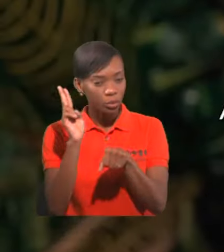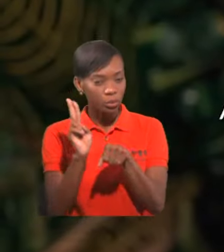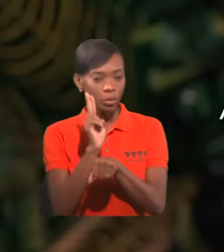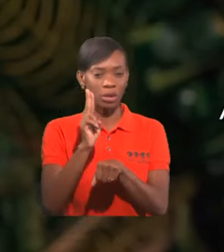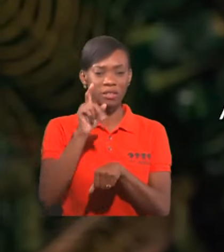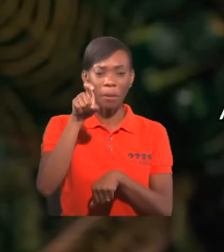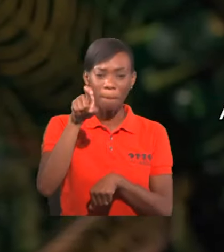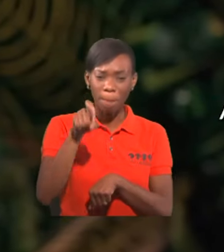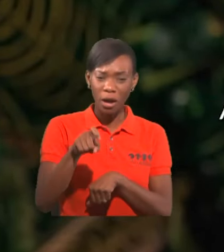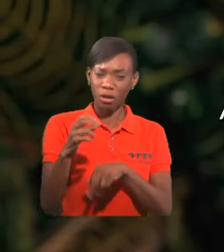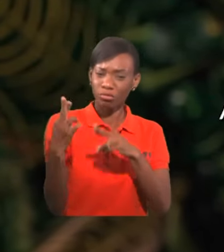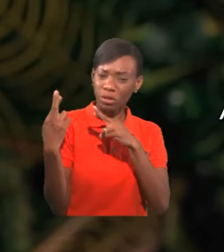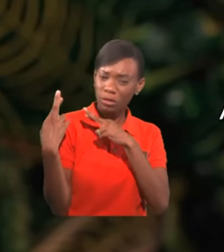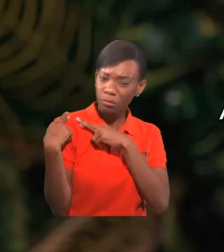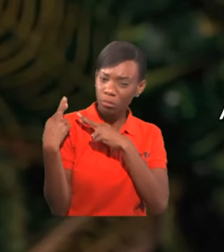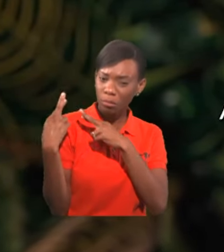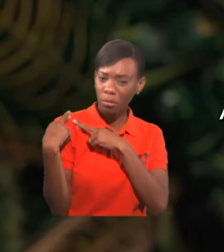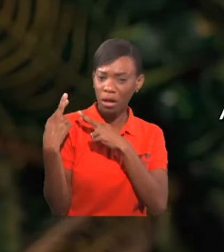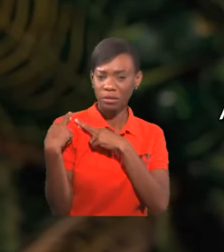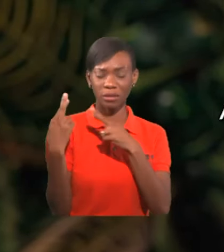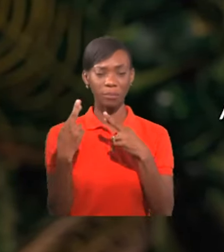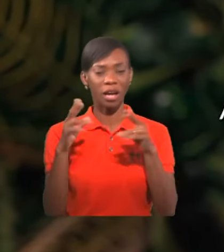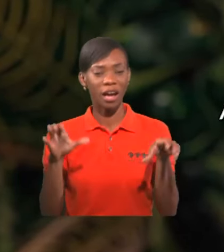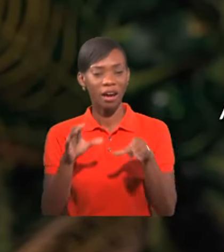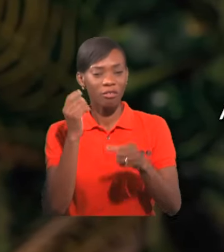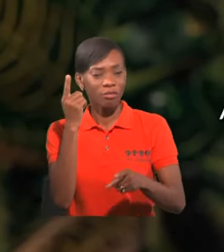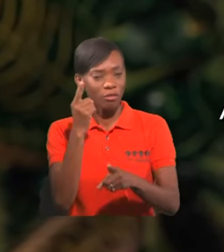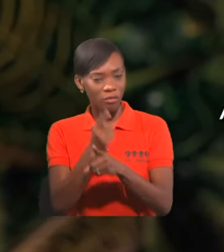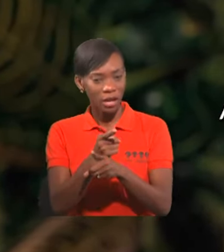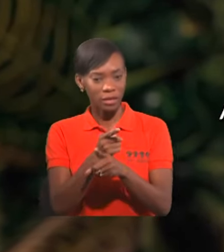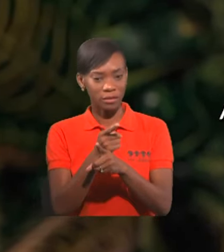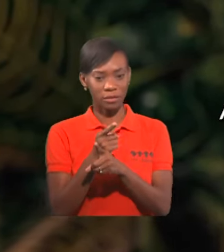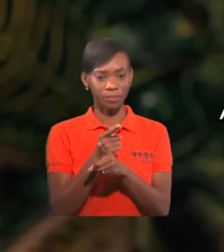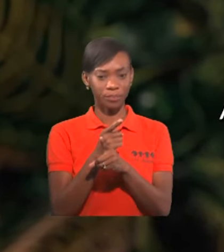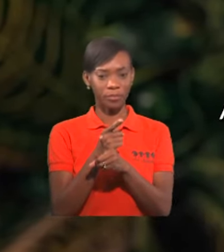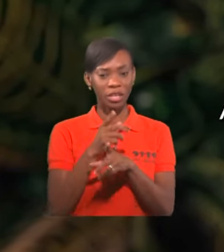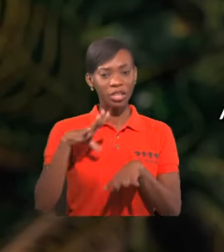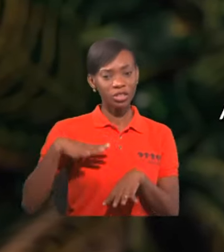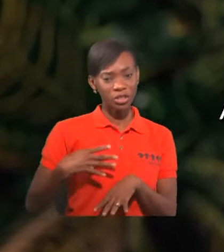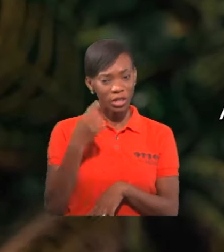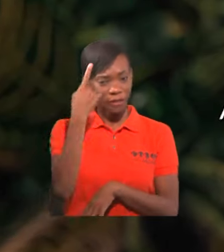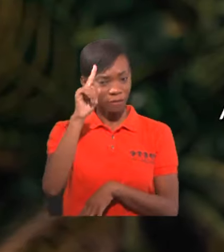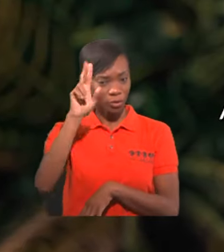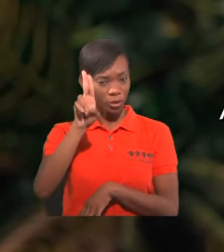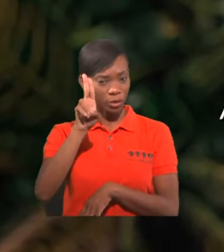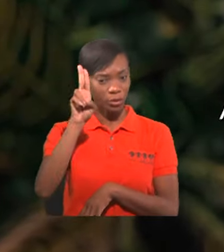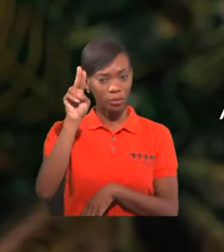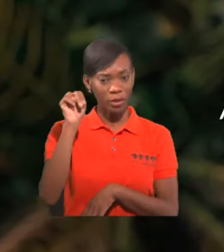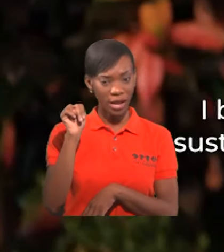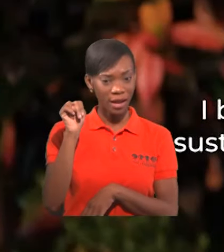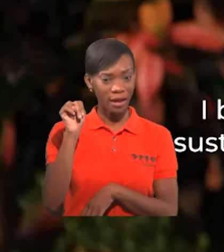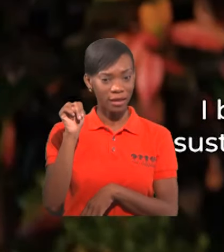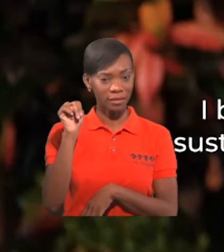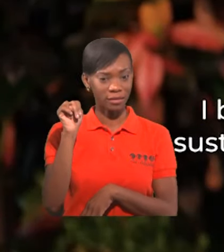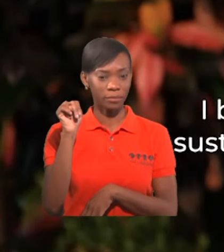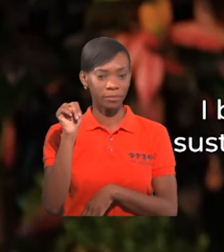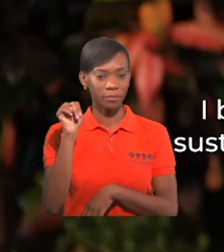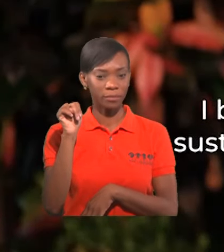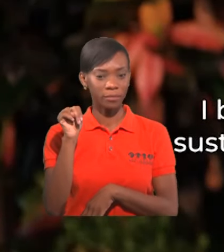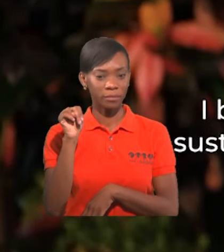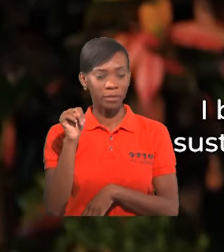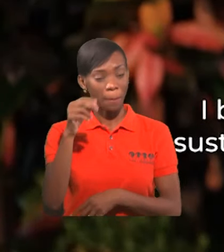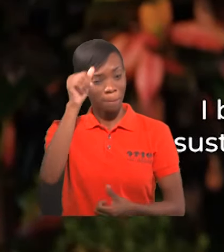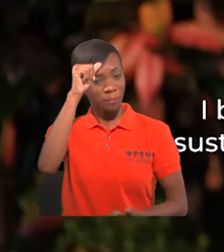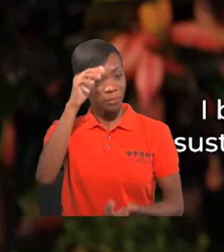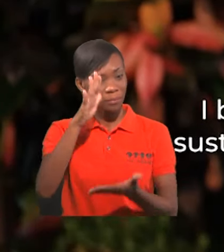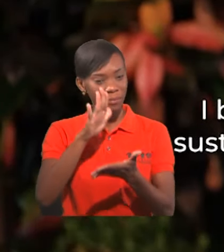at the heart of the zero waste approach. As the chair of the United Nations Advisory Board of Eminent Persons on Zero Waste, I